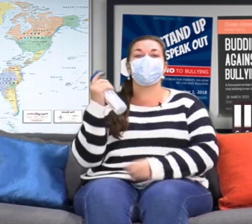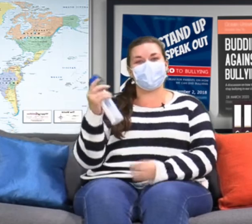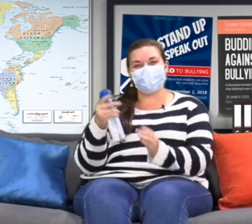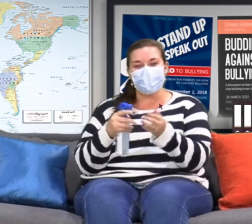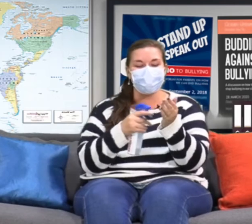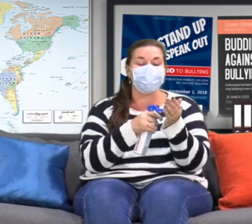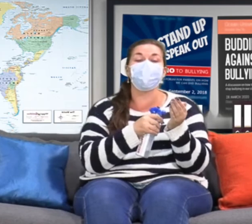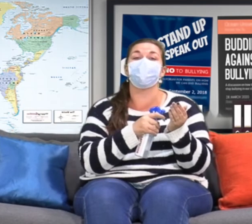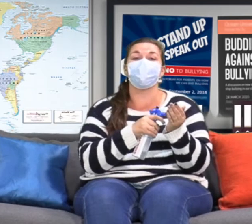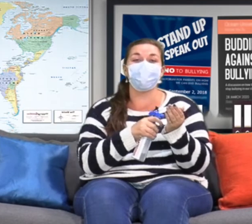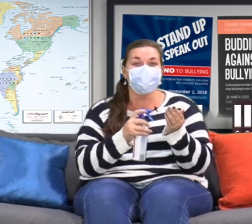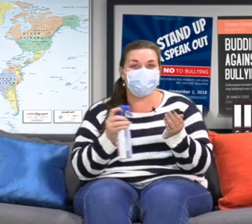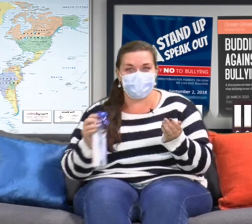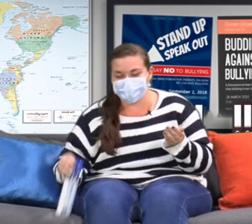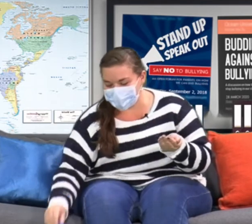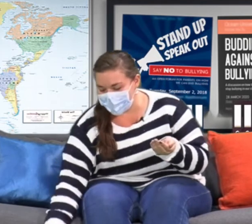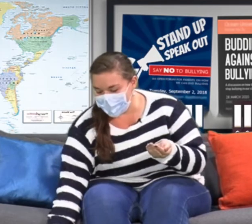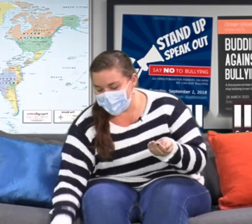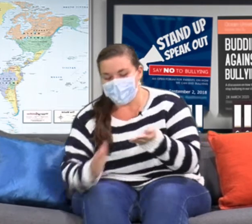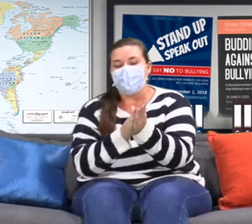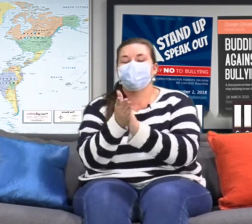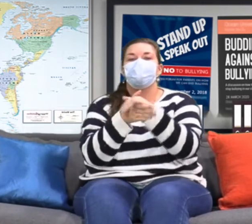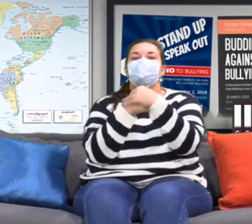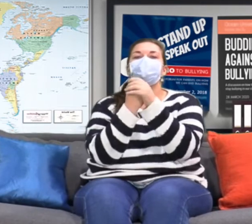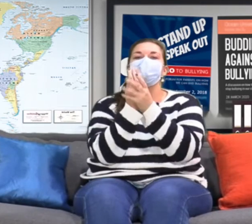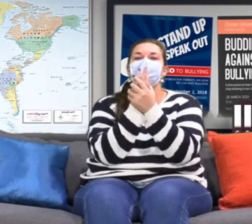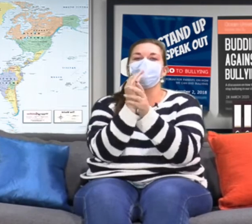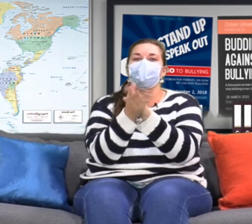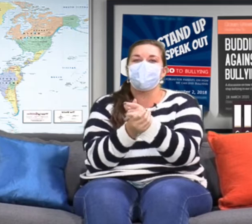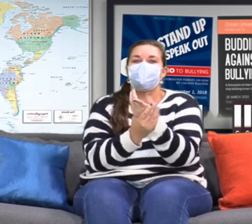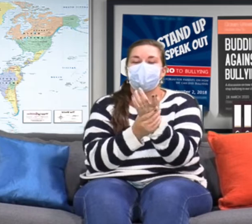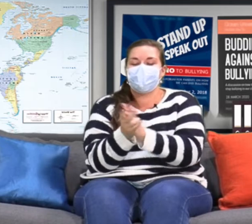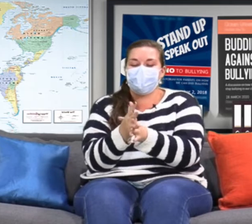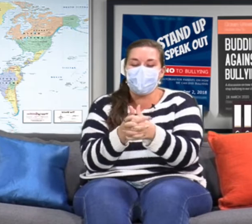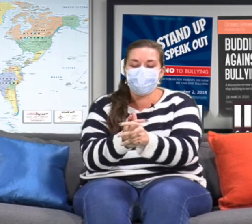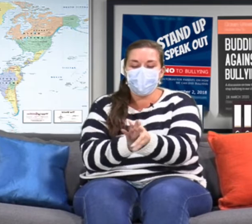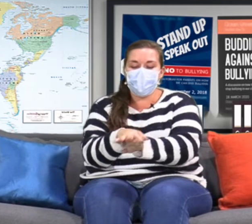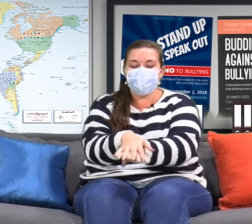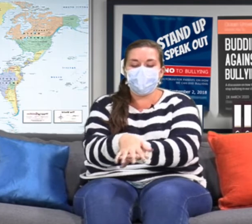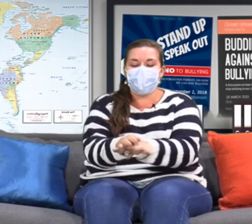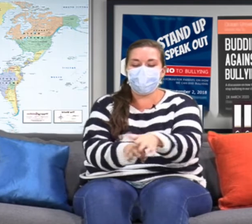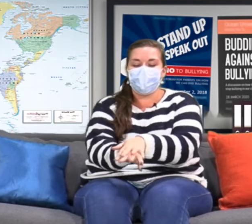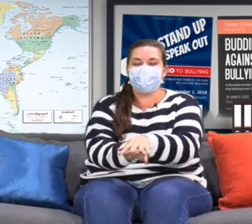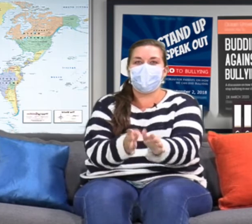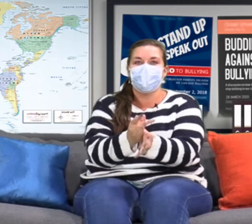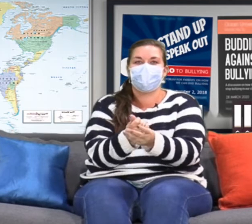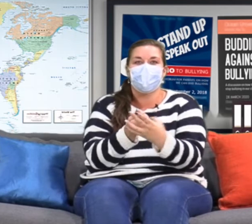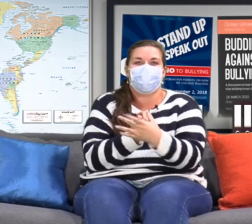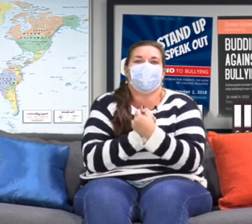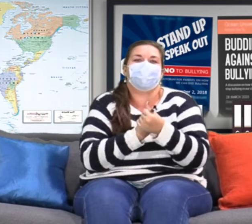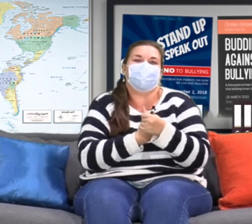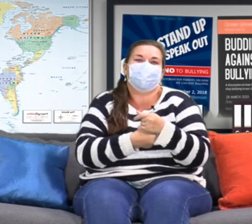always sanitize, because safety first. So we make sure that we get the sanitizer everywhere between our fingers and